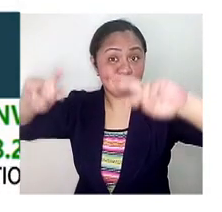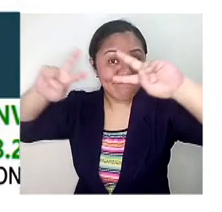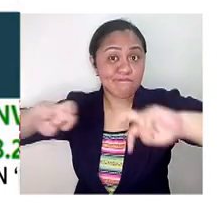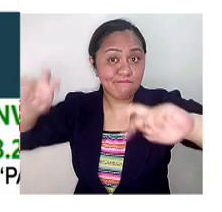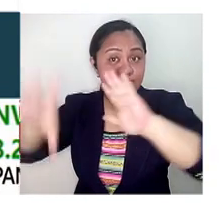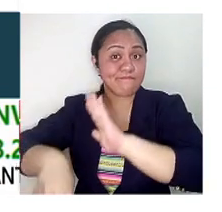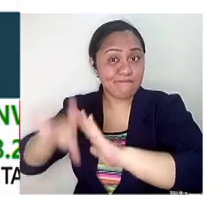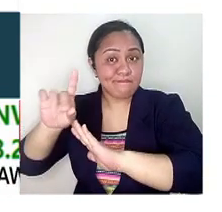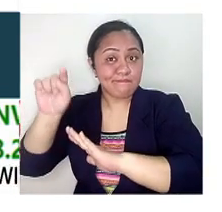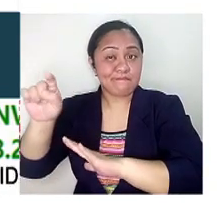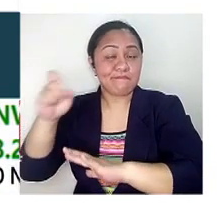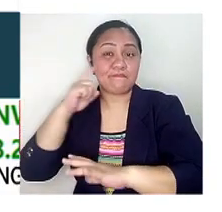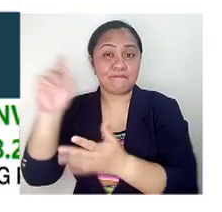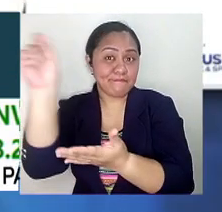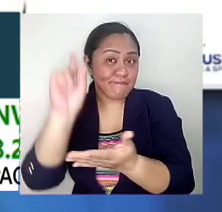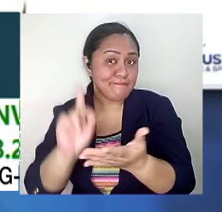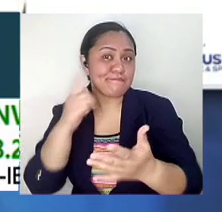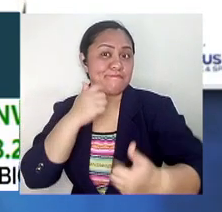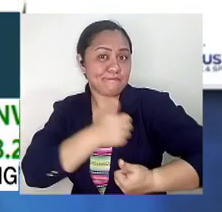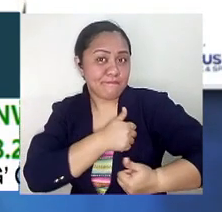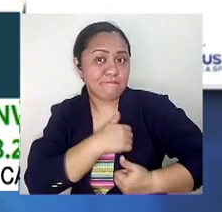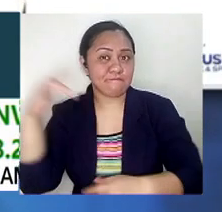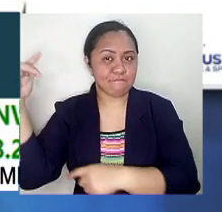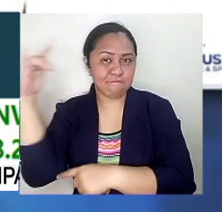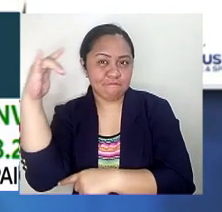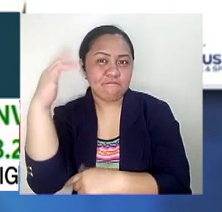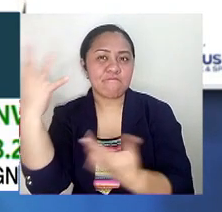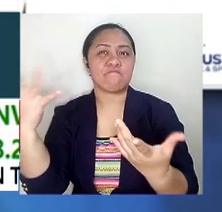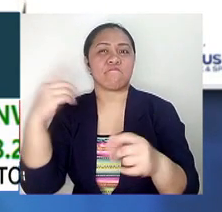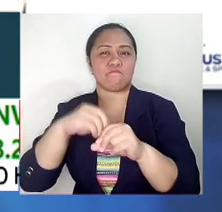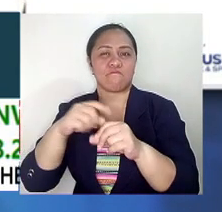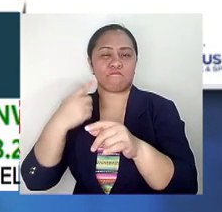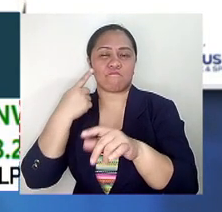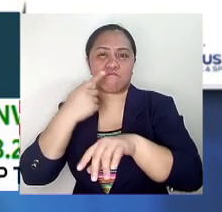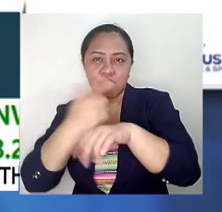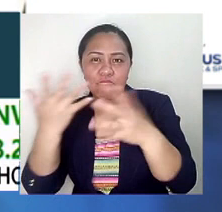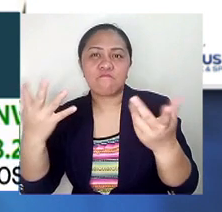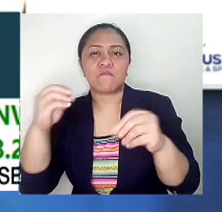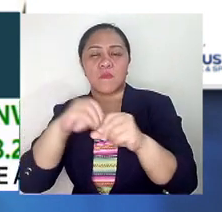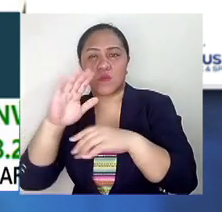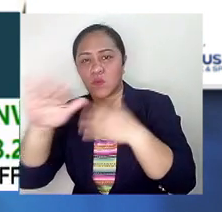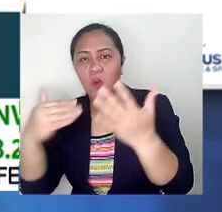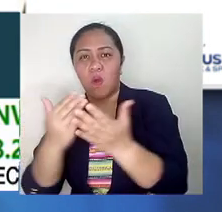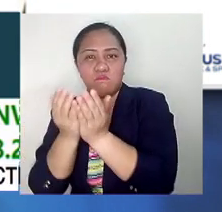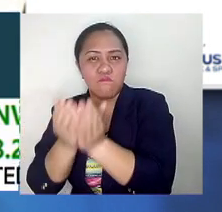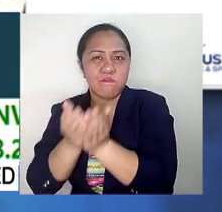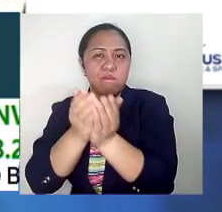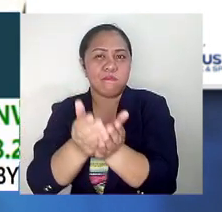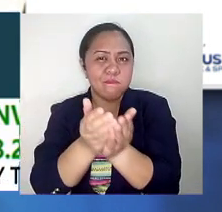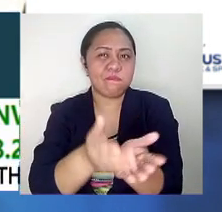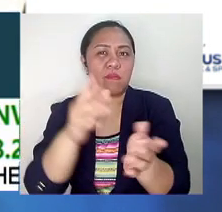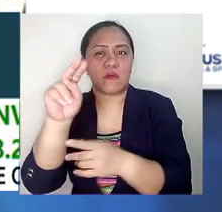airstrip designed for fighter aircraft. There are hangars, there are Coast Guard and Navy ships that are constantly using